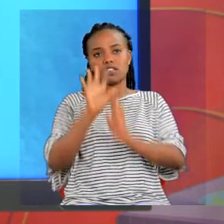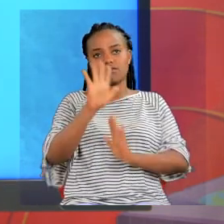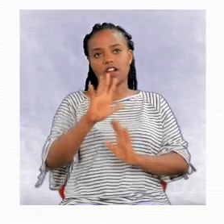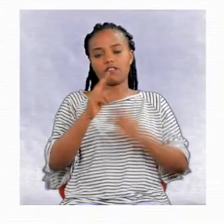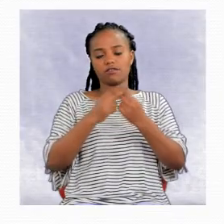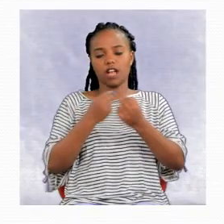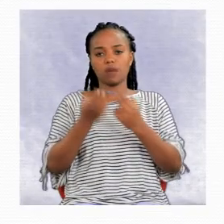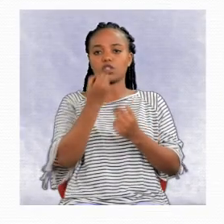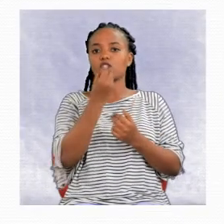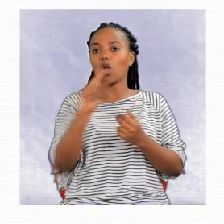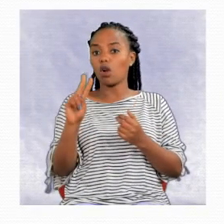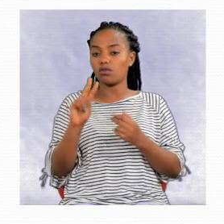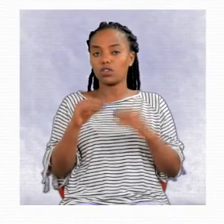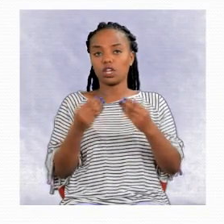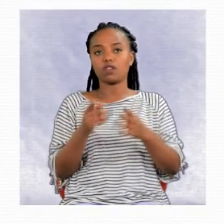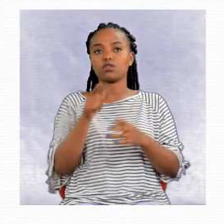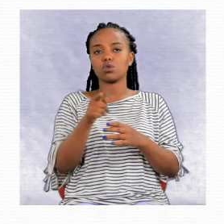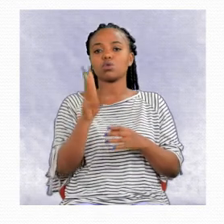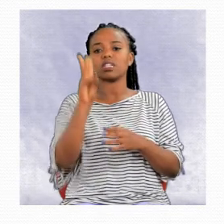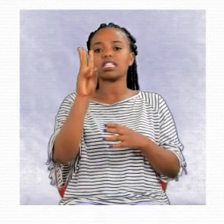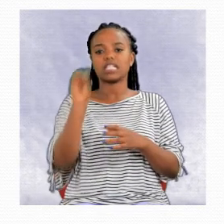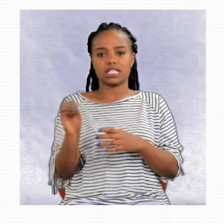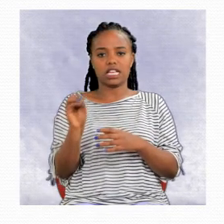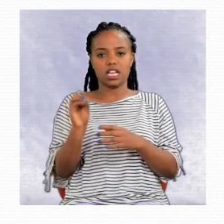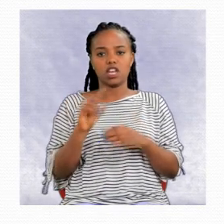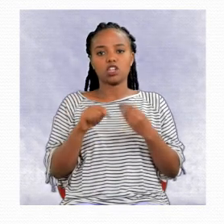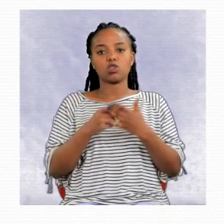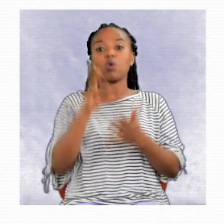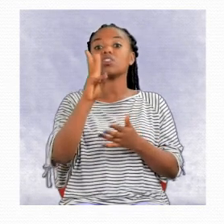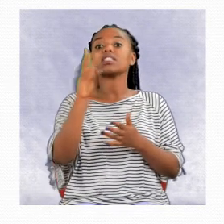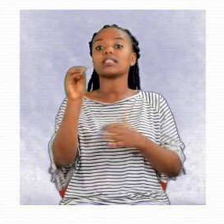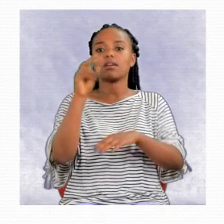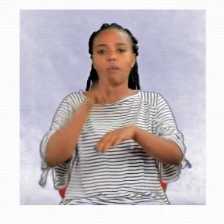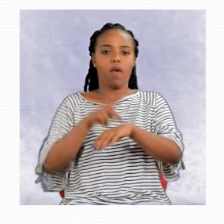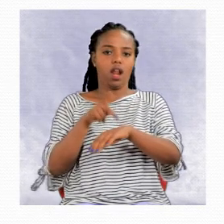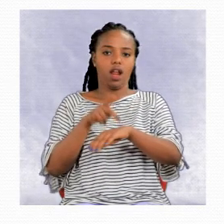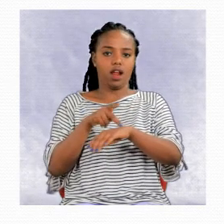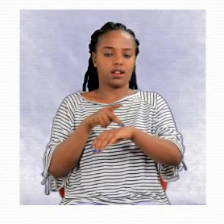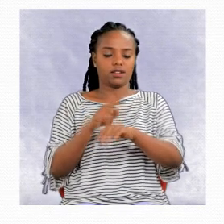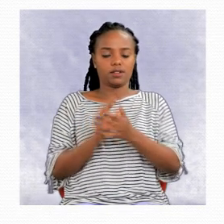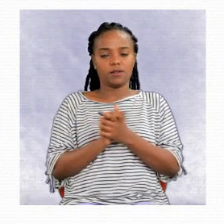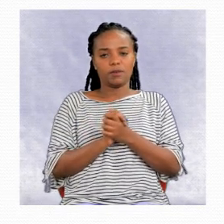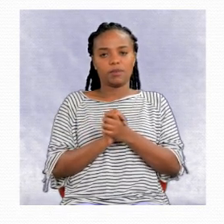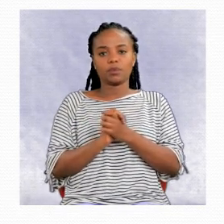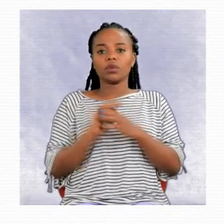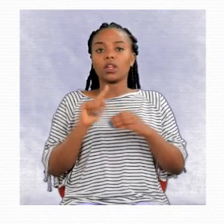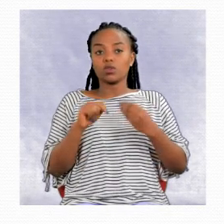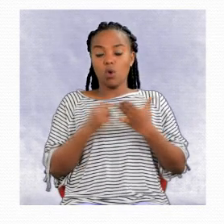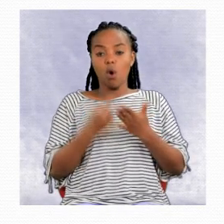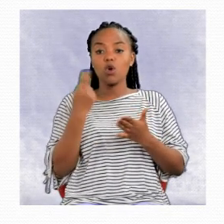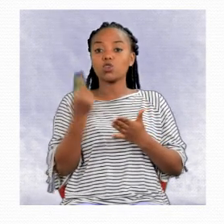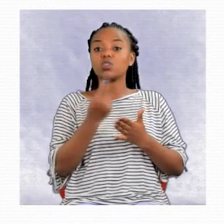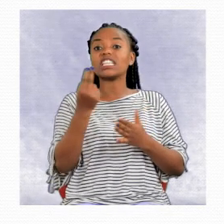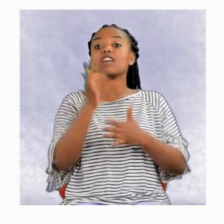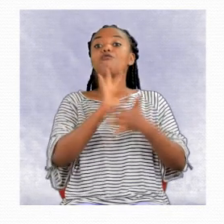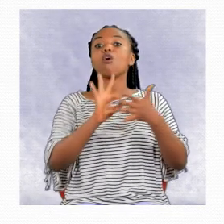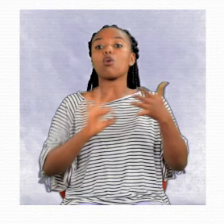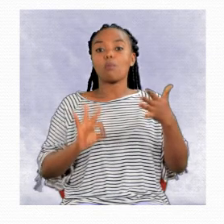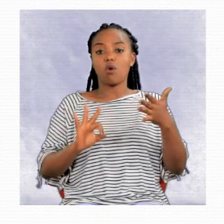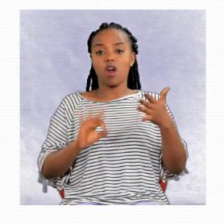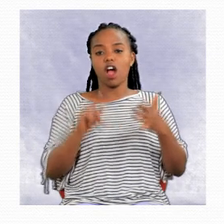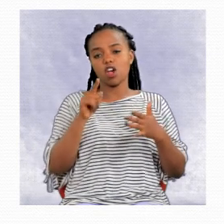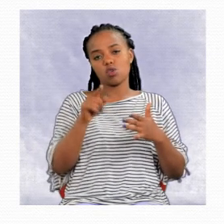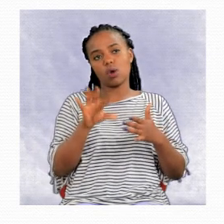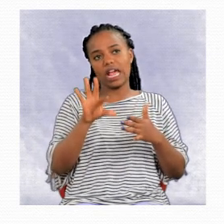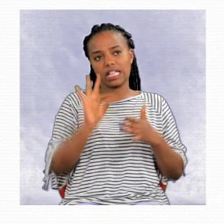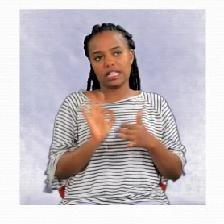times 12 gives you 60. So, we have 60 periods. So, using the formula, you will have